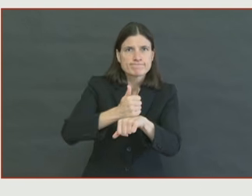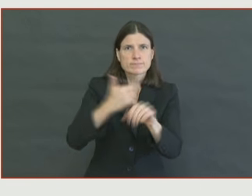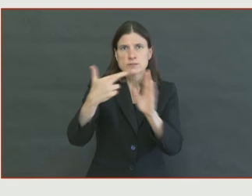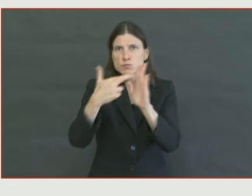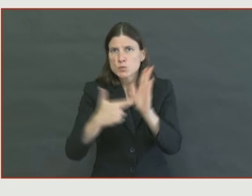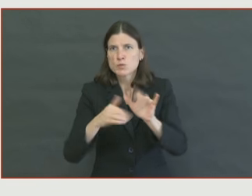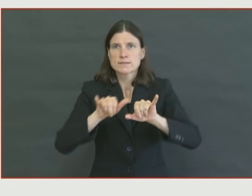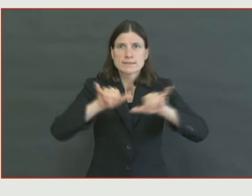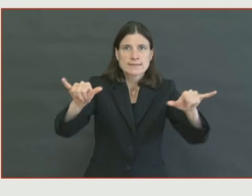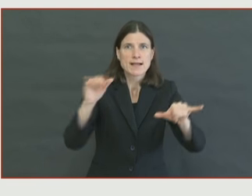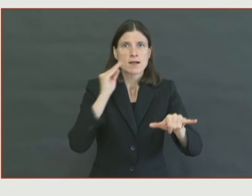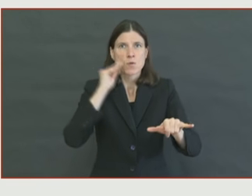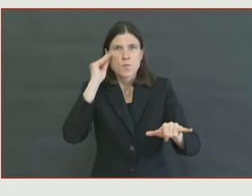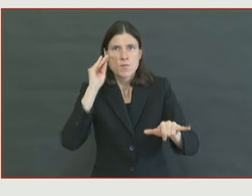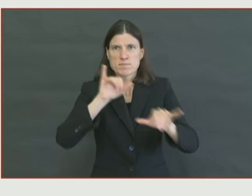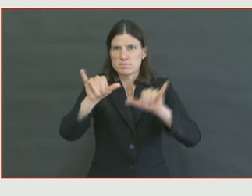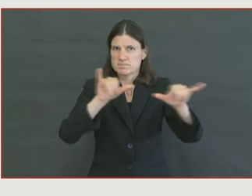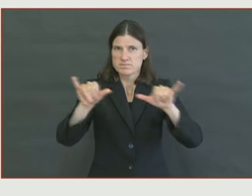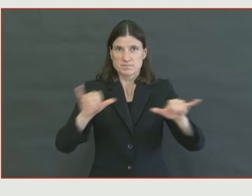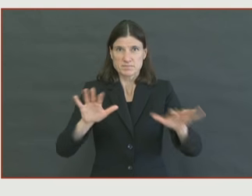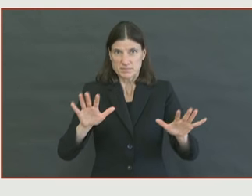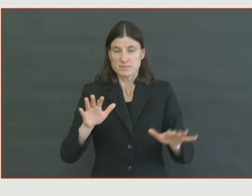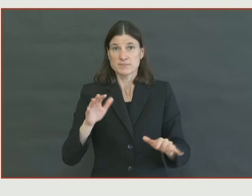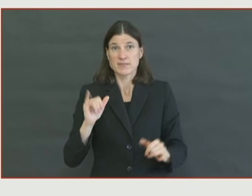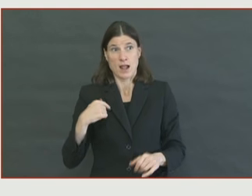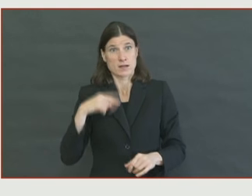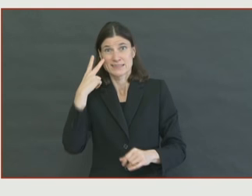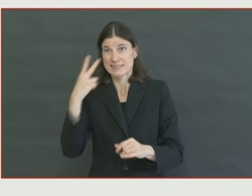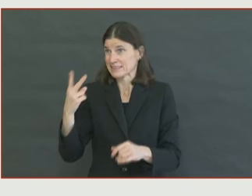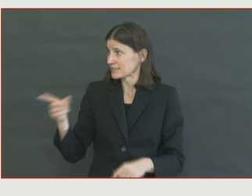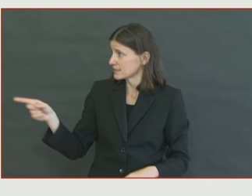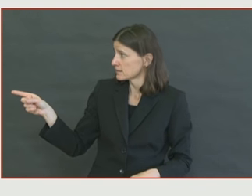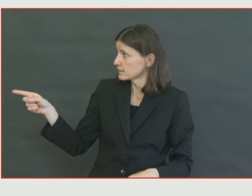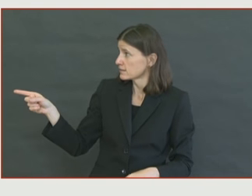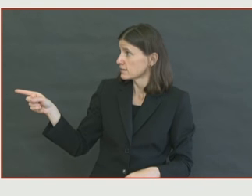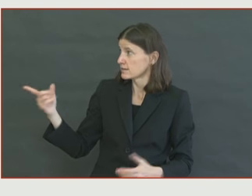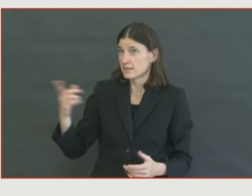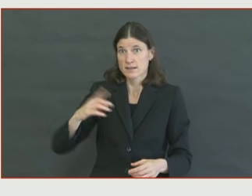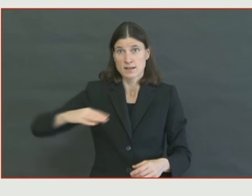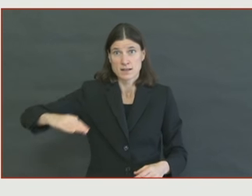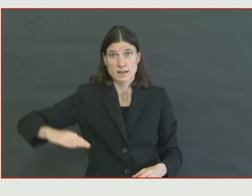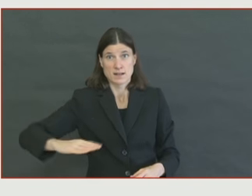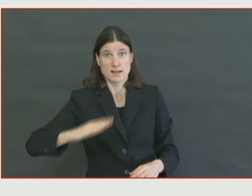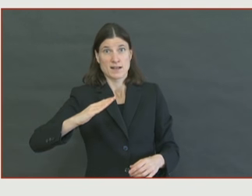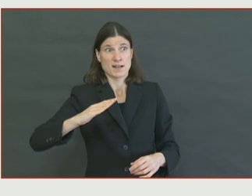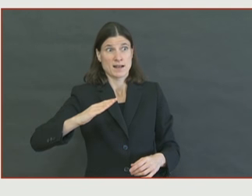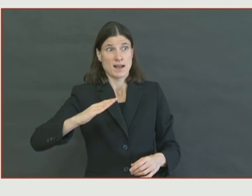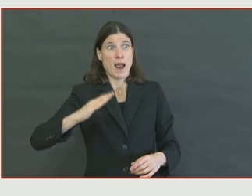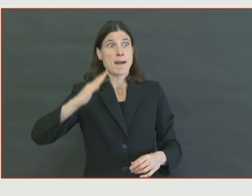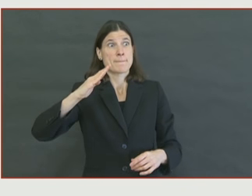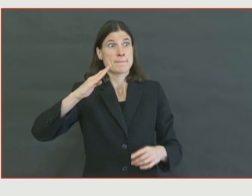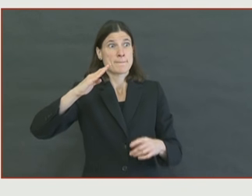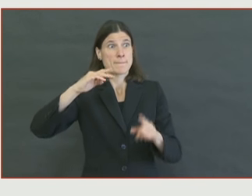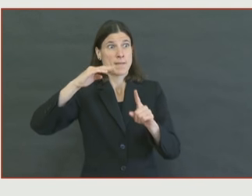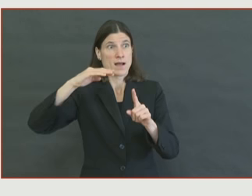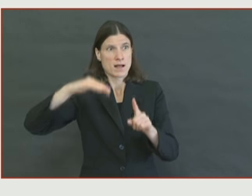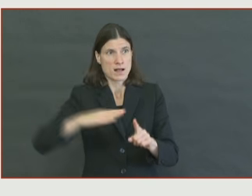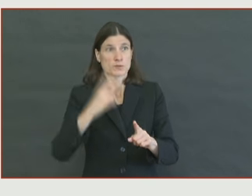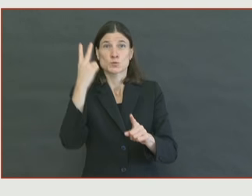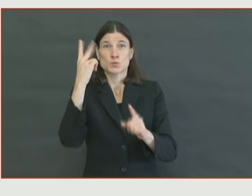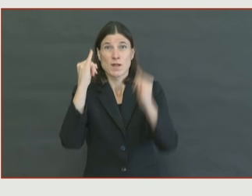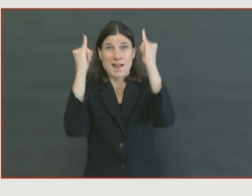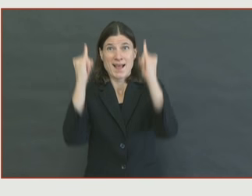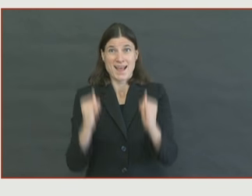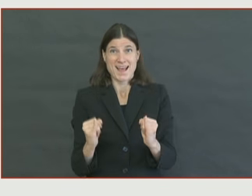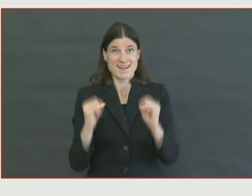the trajectory has changed meaningfully twice. The first big change